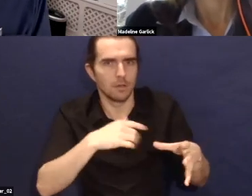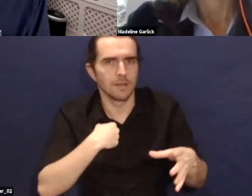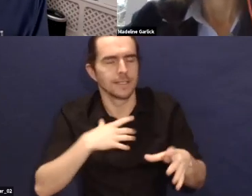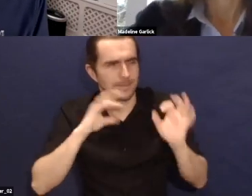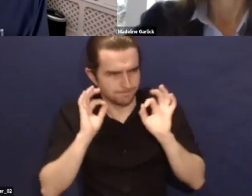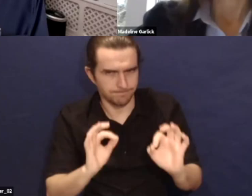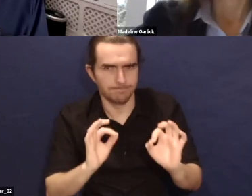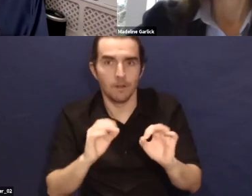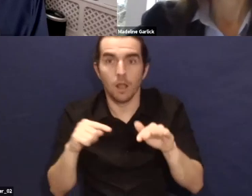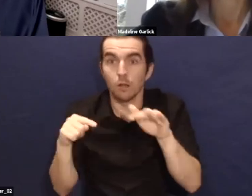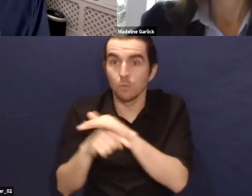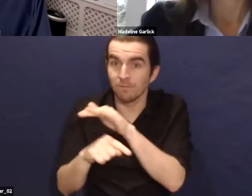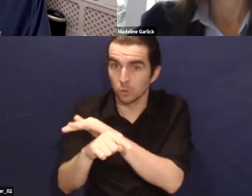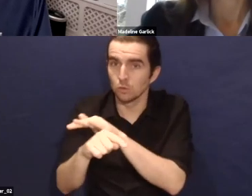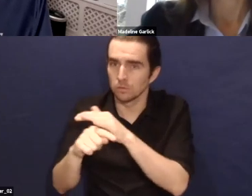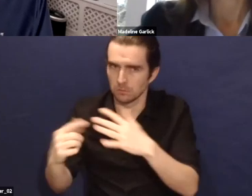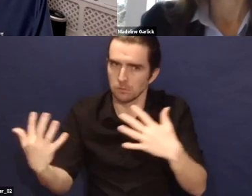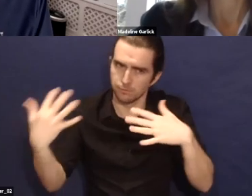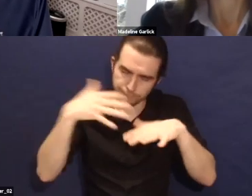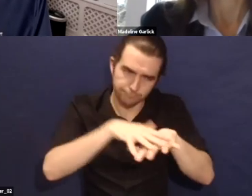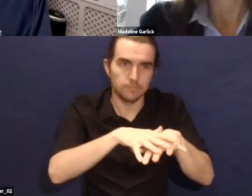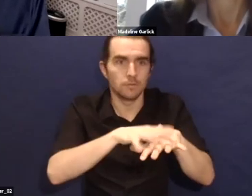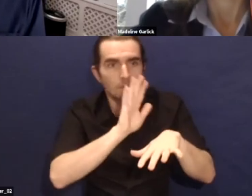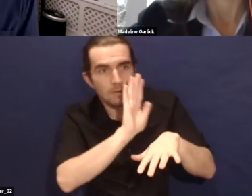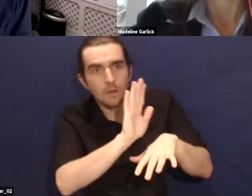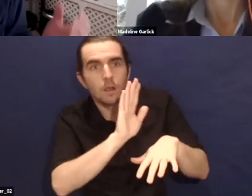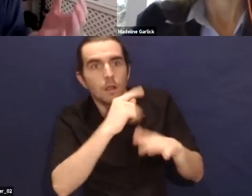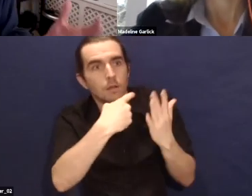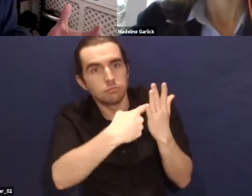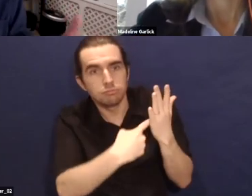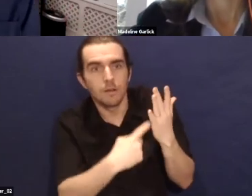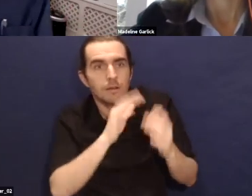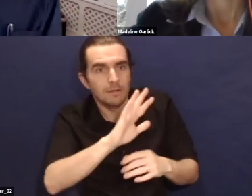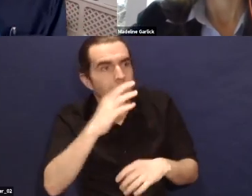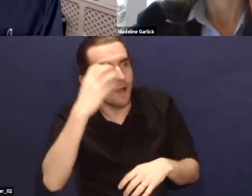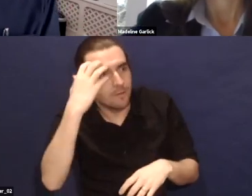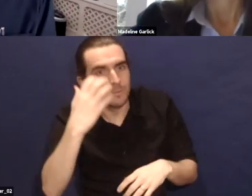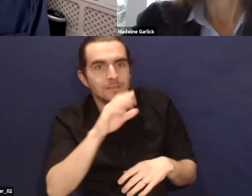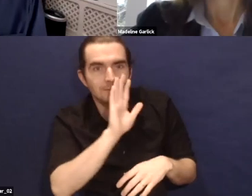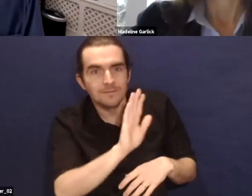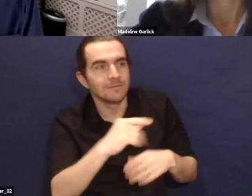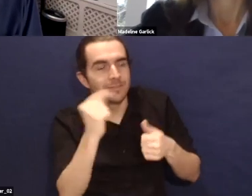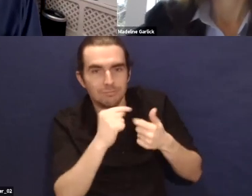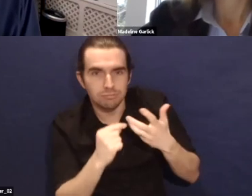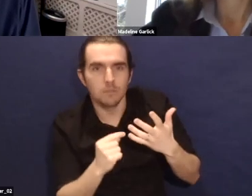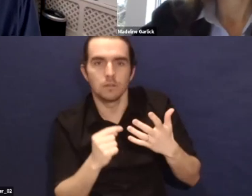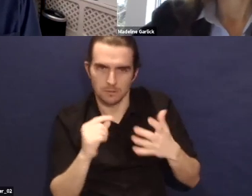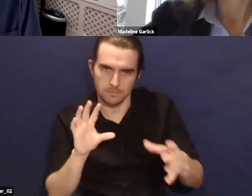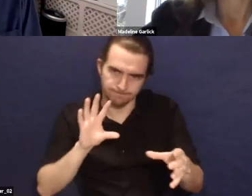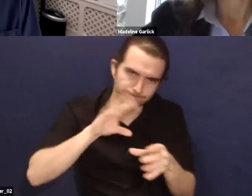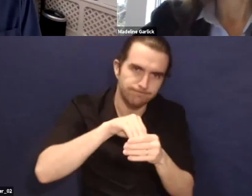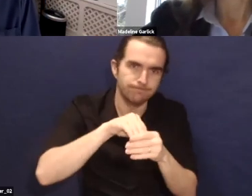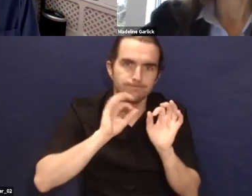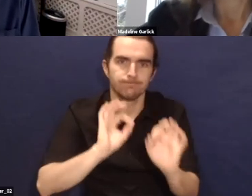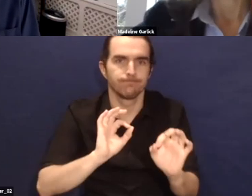an inclusive approach to refugees, and therefore that everybody